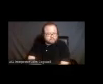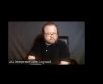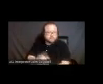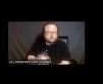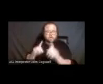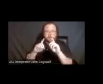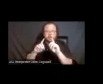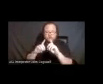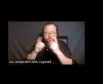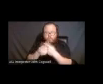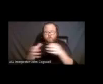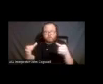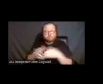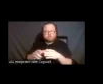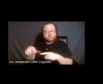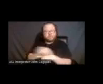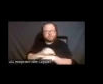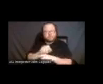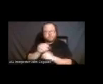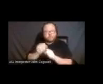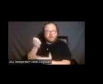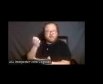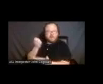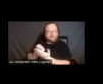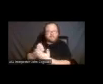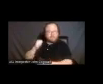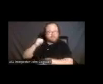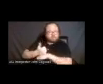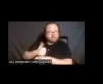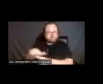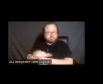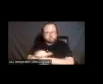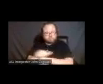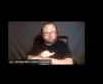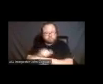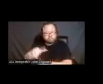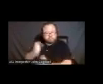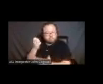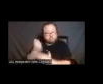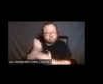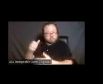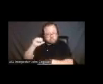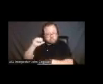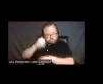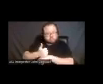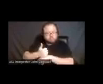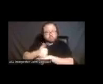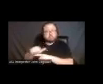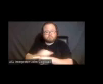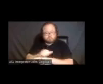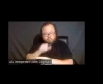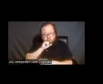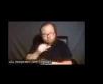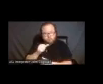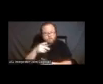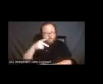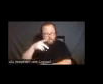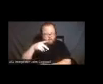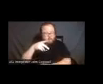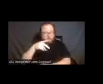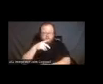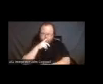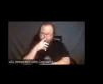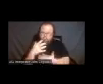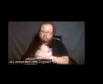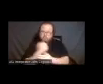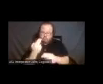department training has included evidence-based practices. Evidence-based practices are proprietary practices that